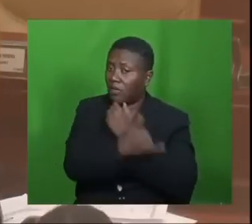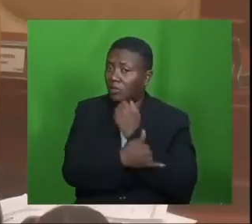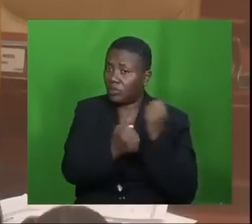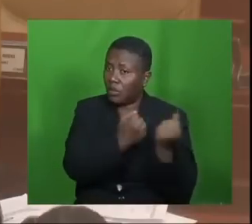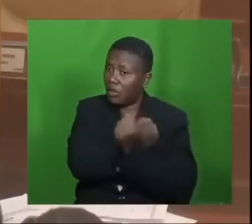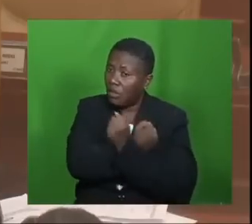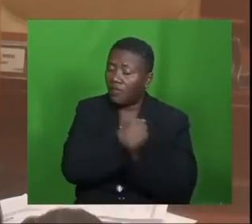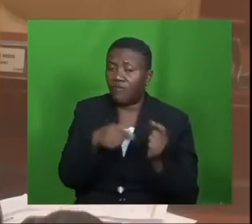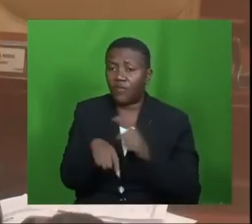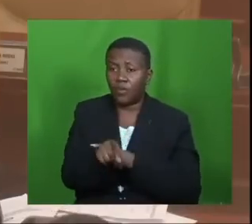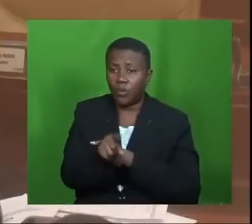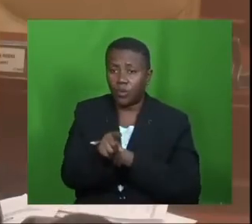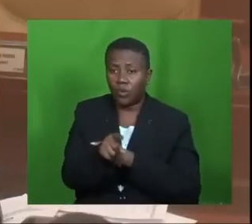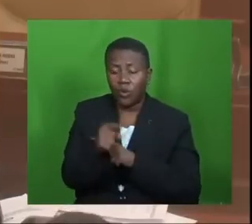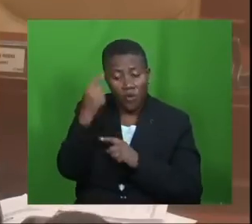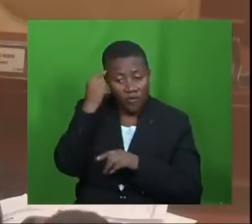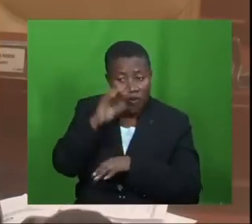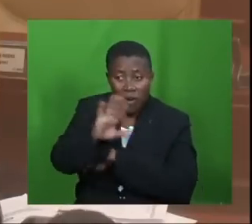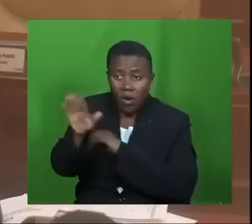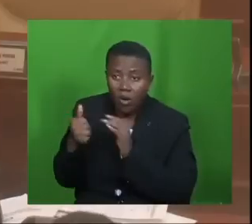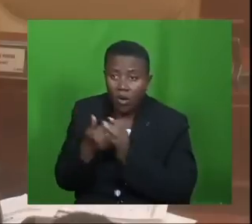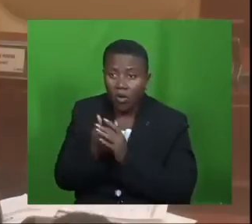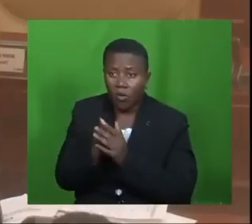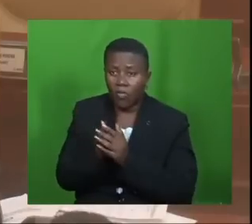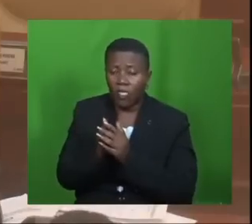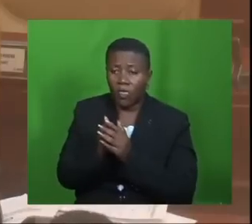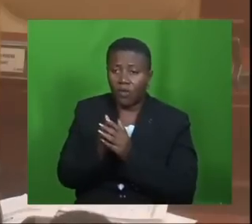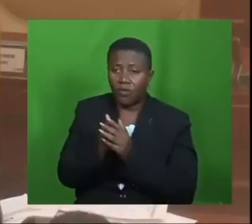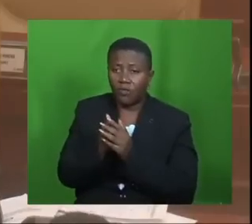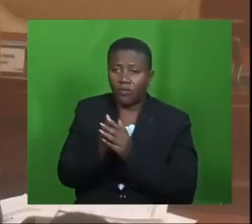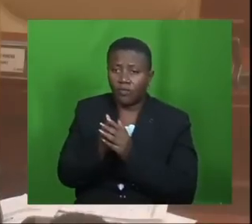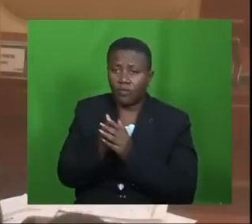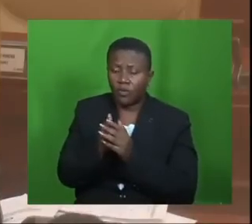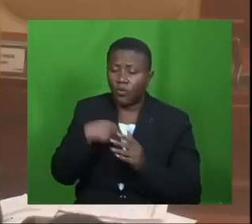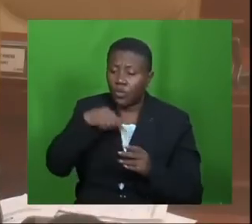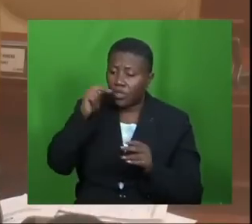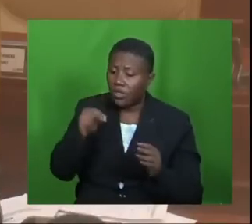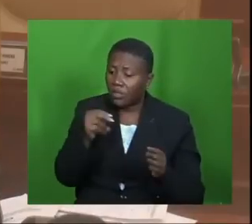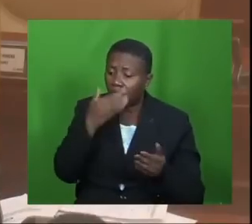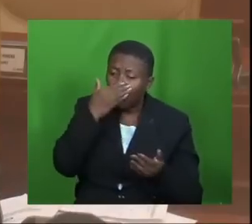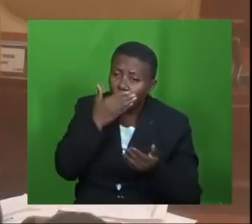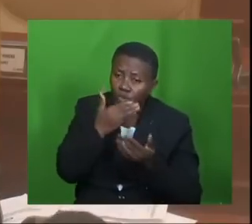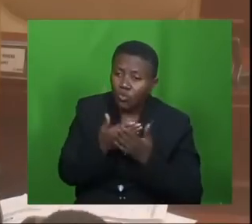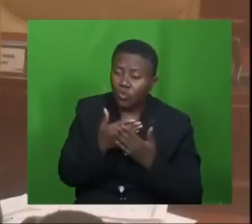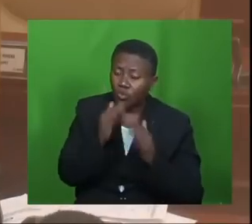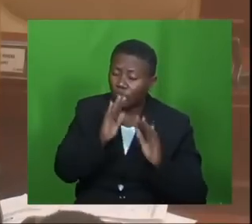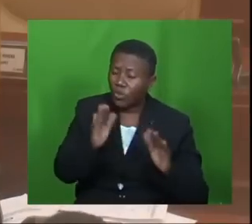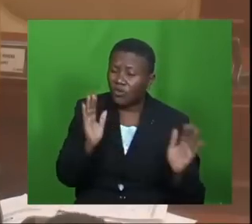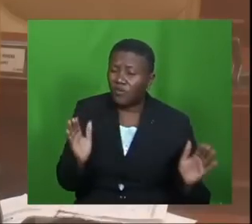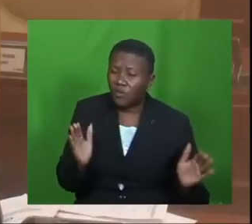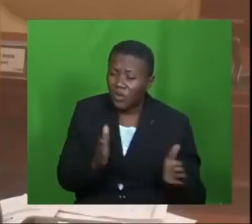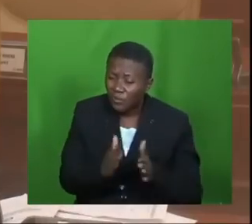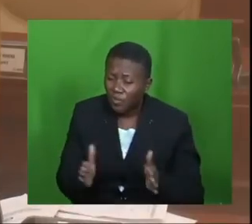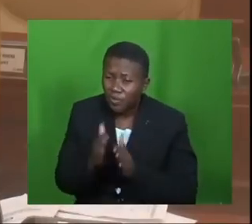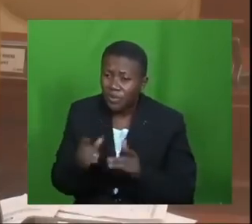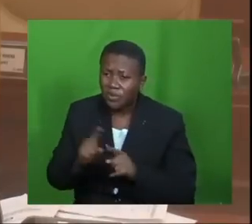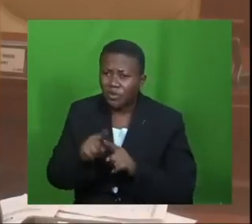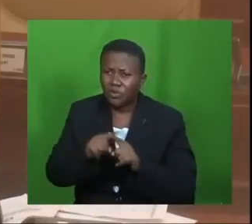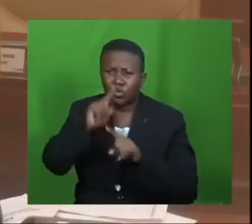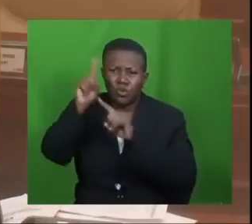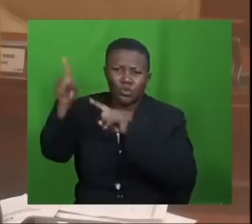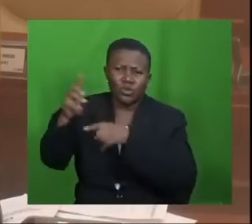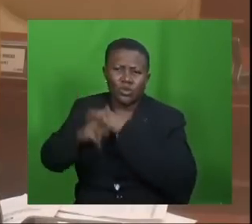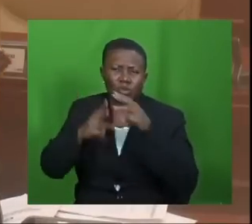us. And it's a collective effort, a collective preparation that took us to the World Cup. So if indeed they interfere in